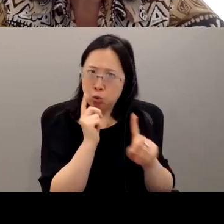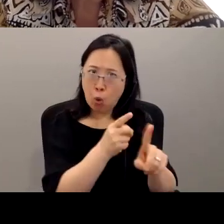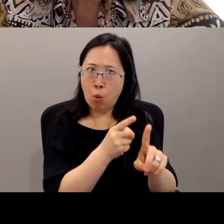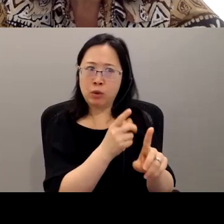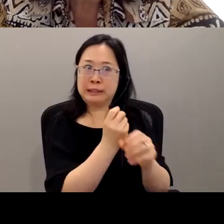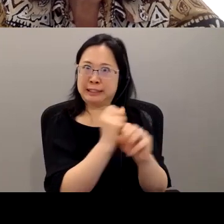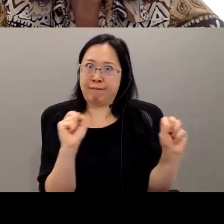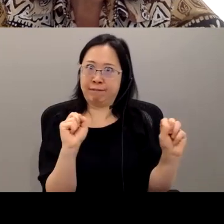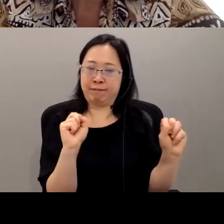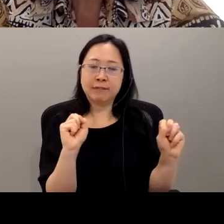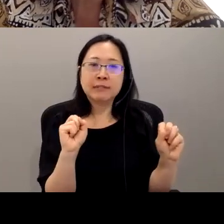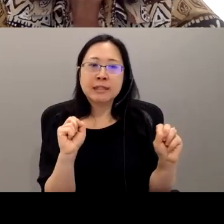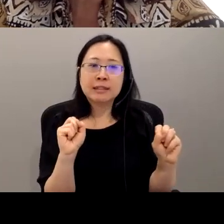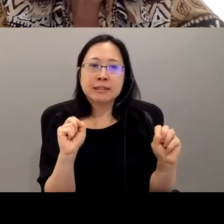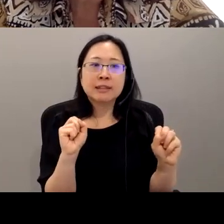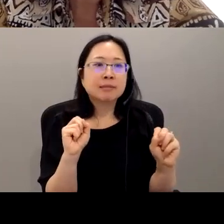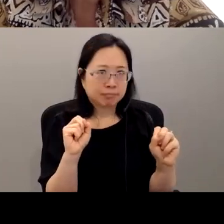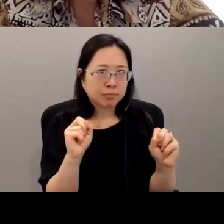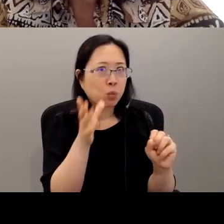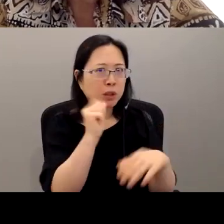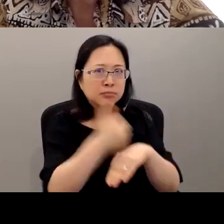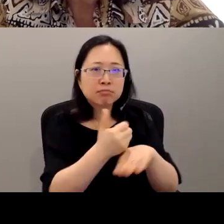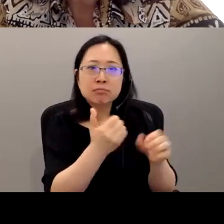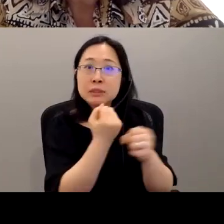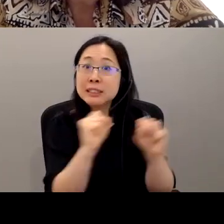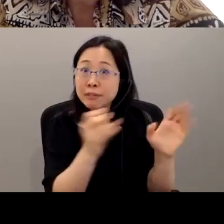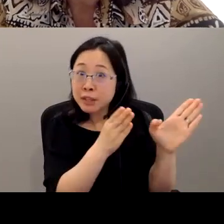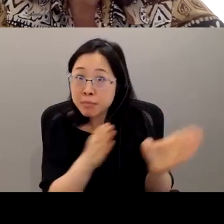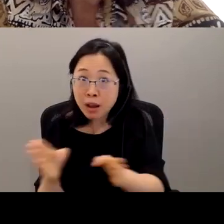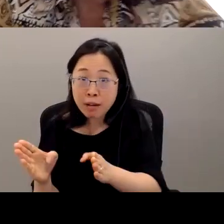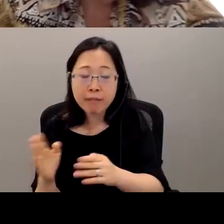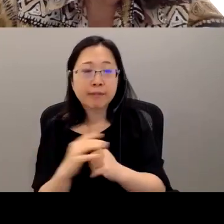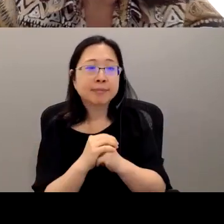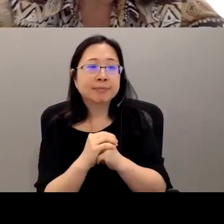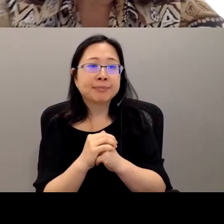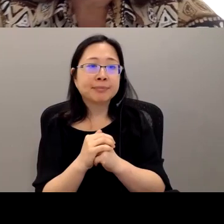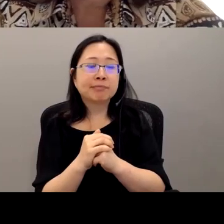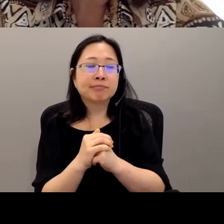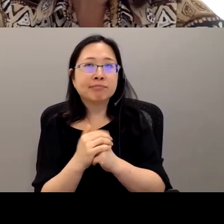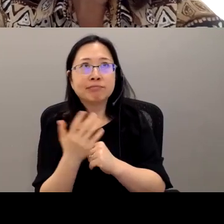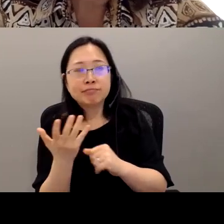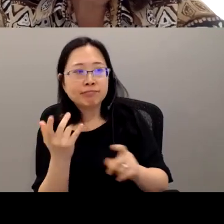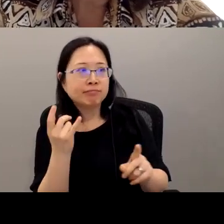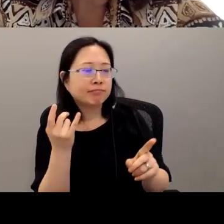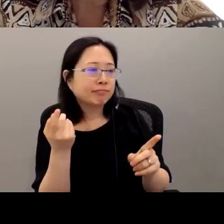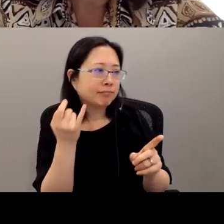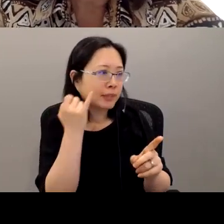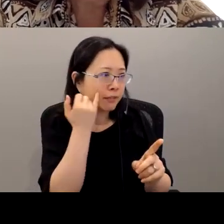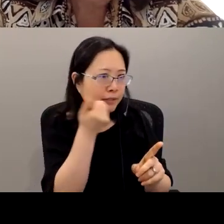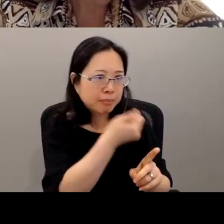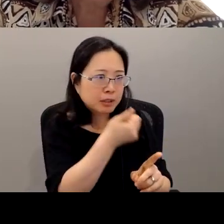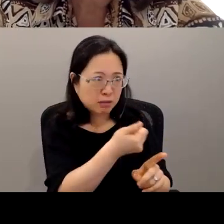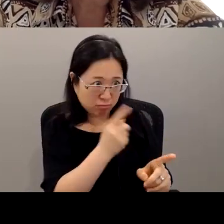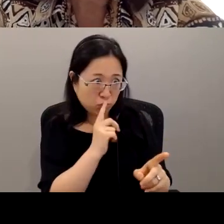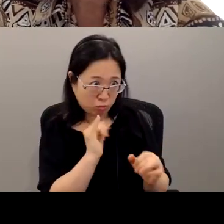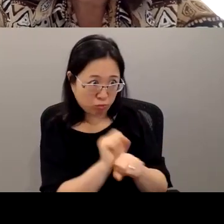we would be talking about a safety plan. Are they in a situation where they are